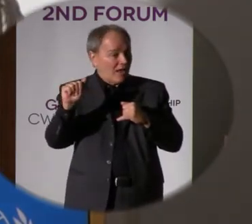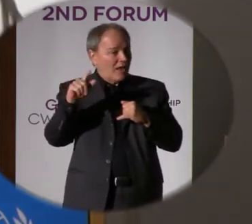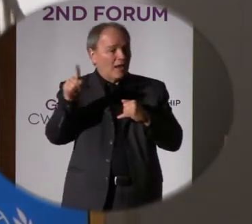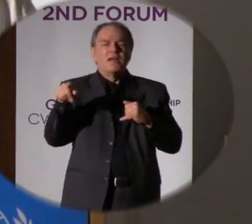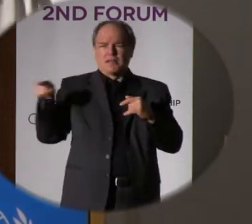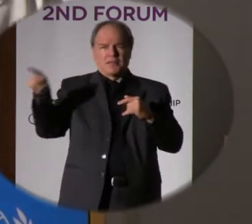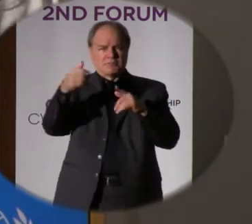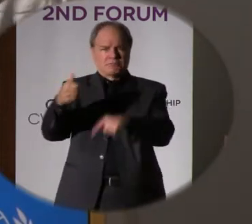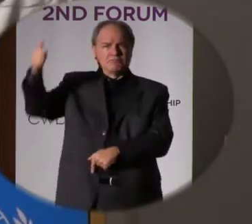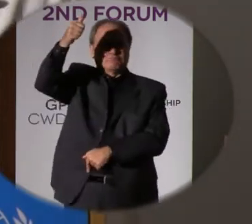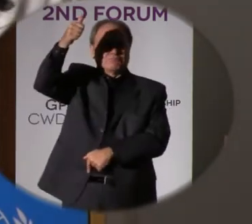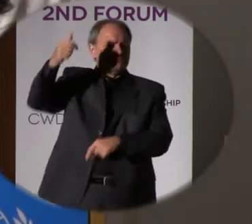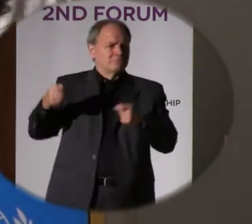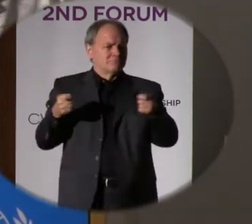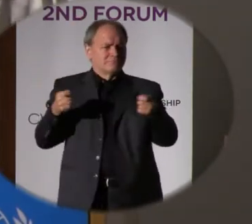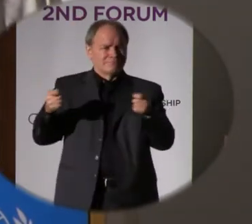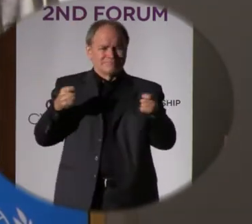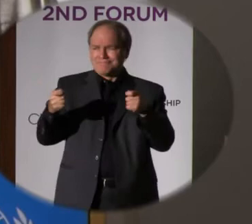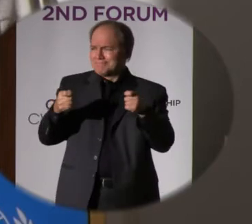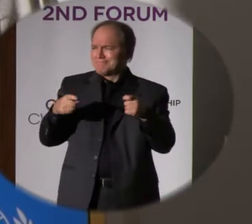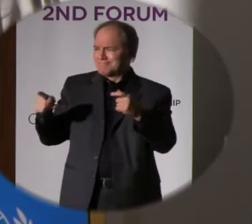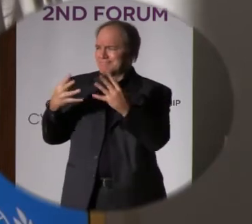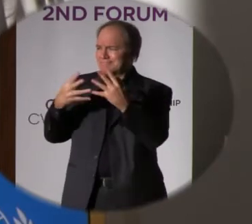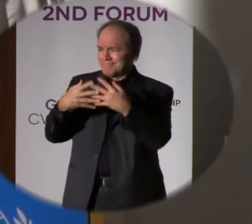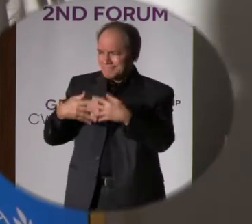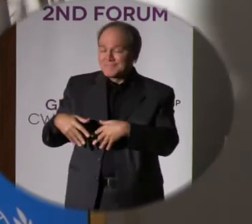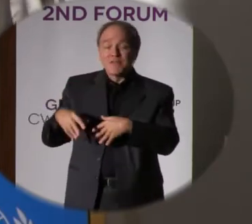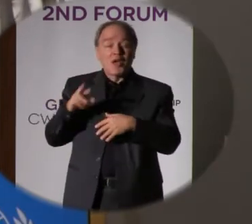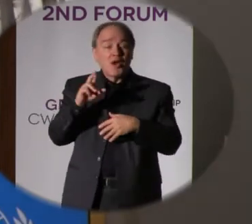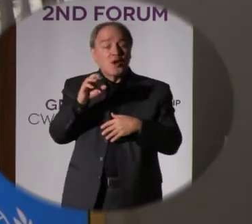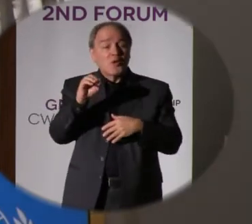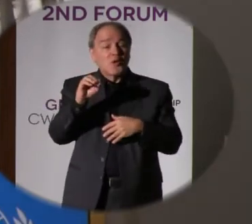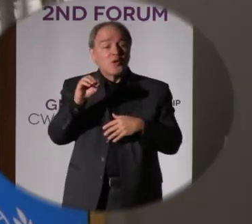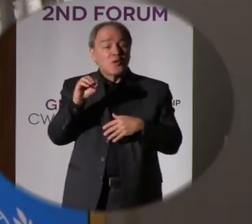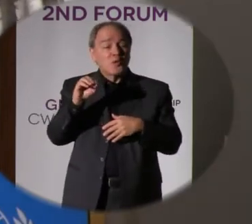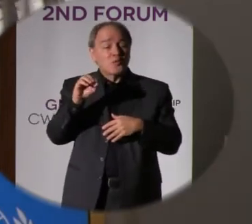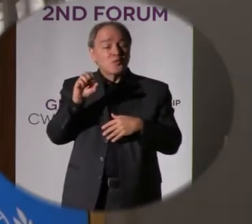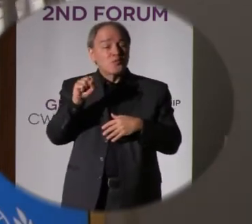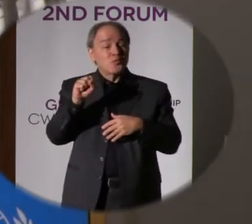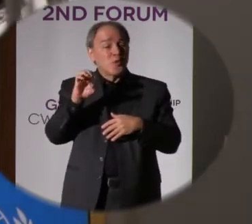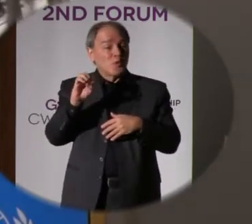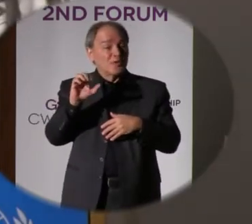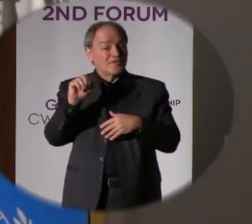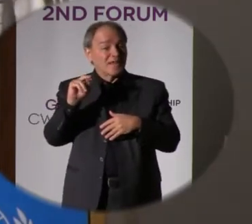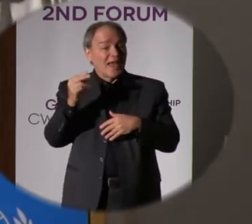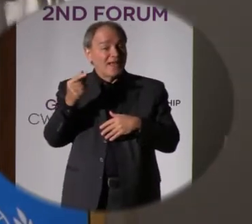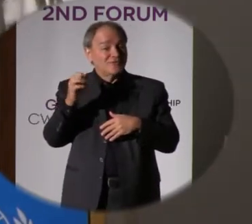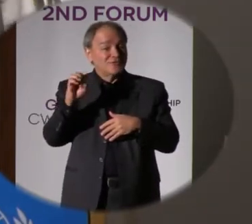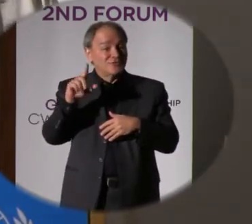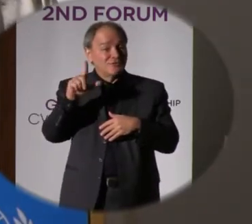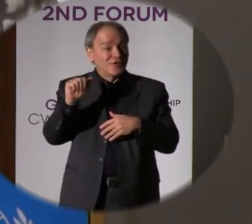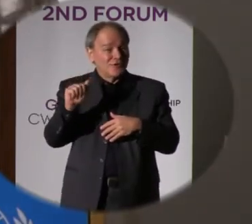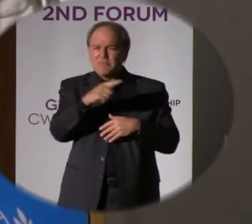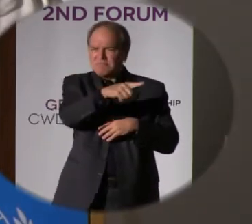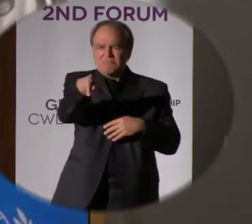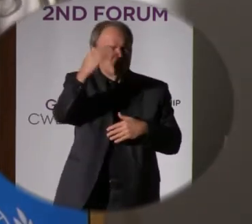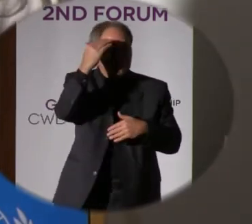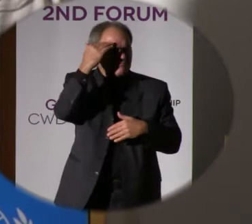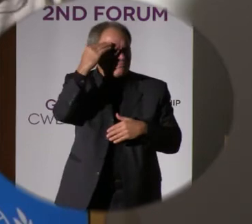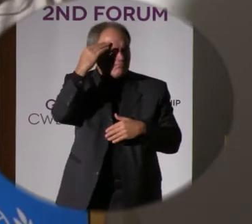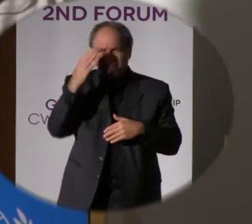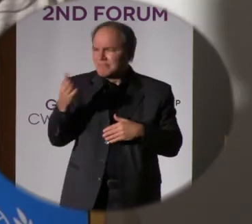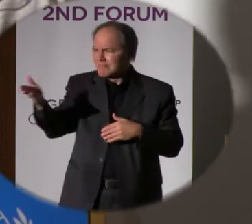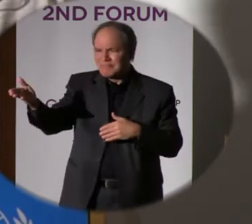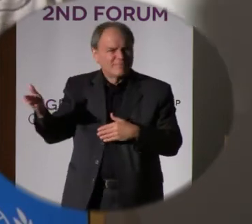So I understand that Adzalla is someone that everybody knows, and I don't think she